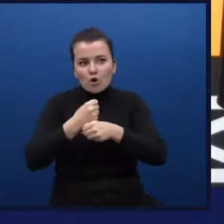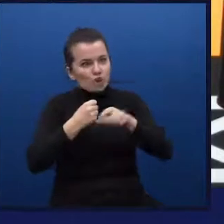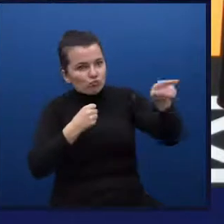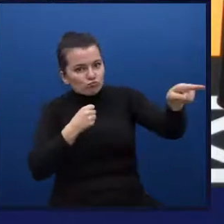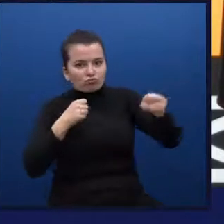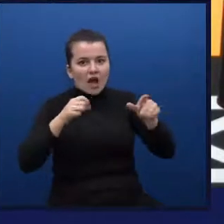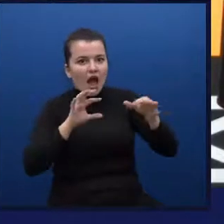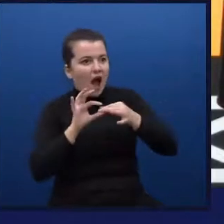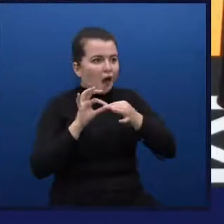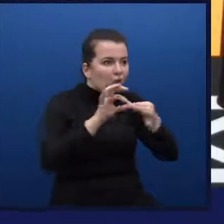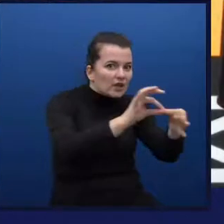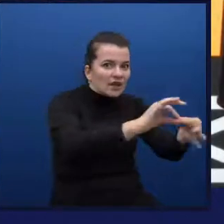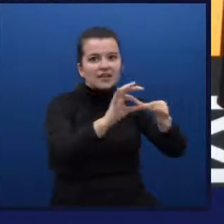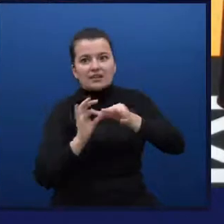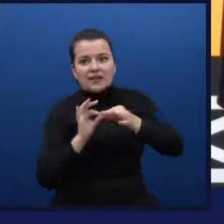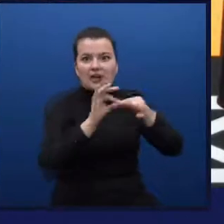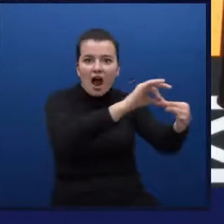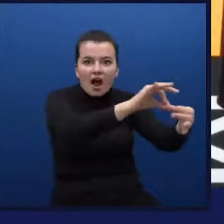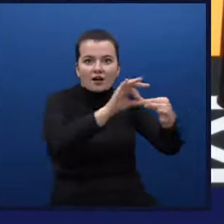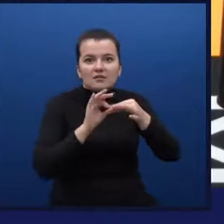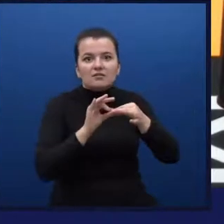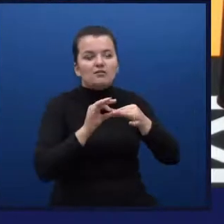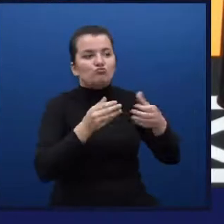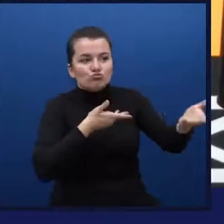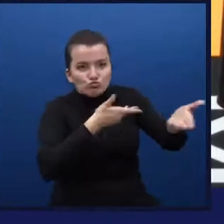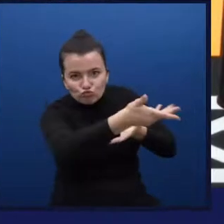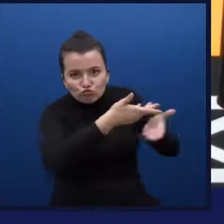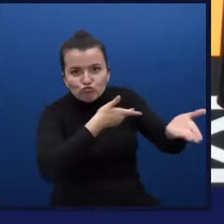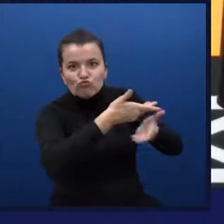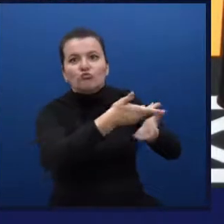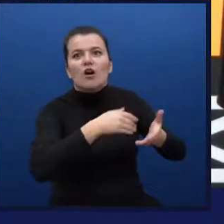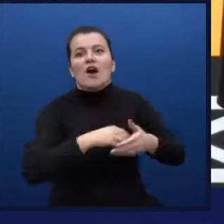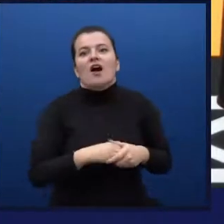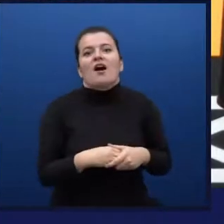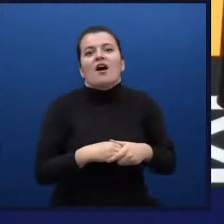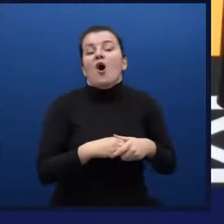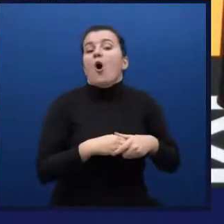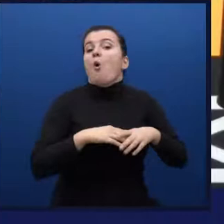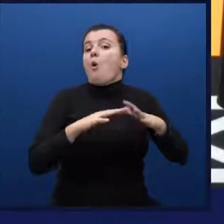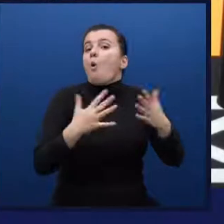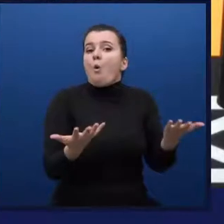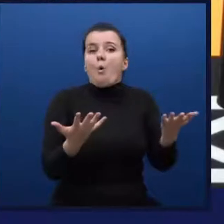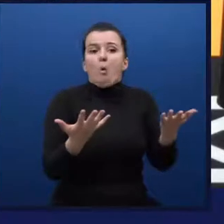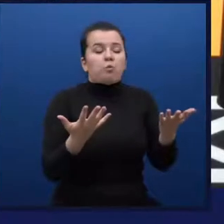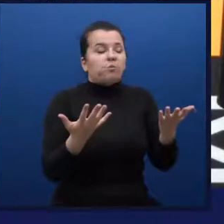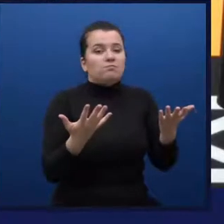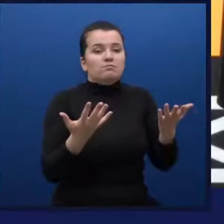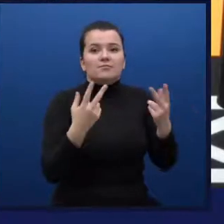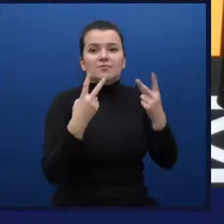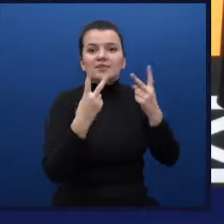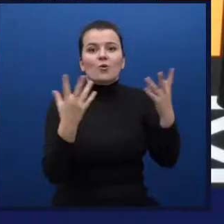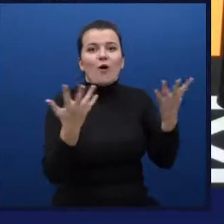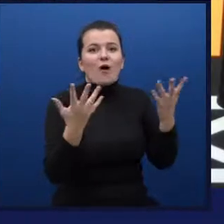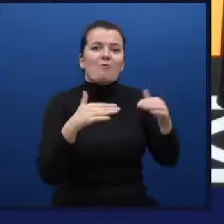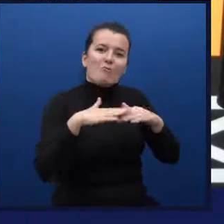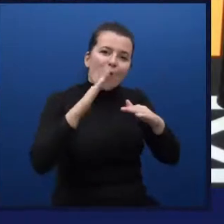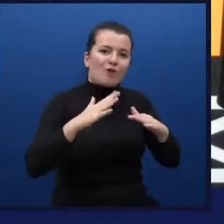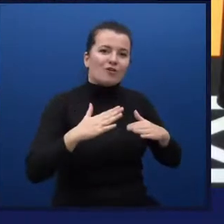need for an increase in engagement. There is a need for, you know, increase of playfulness